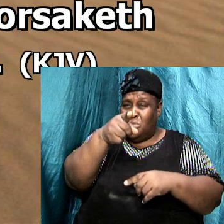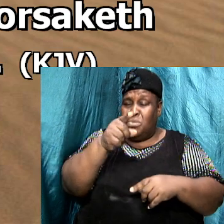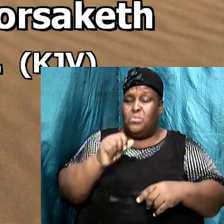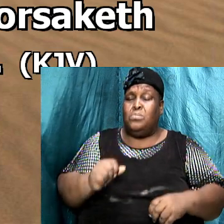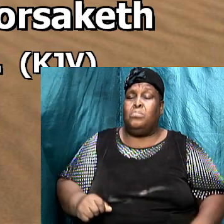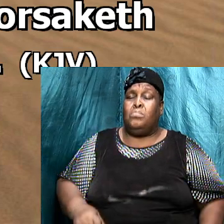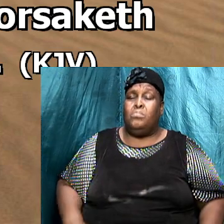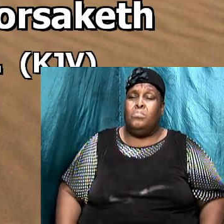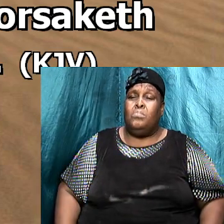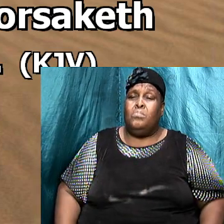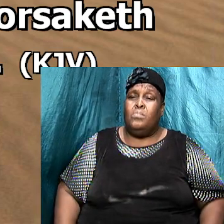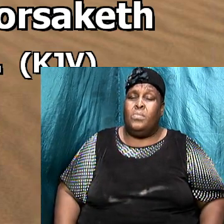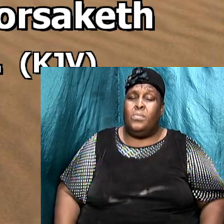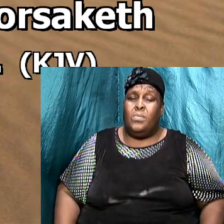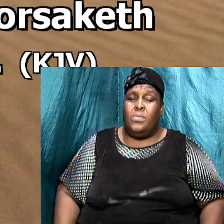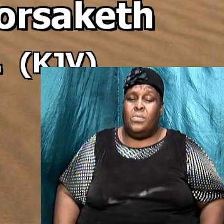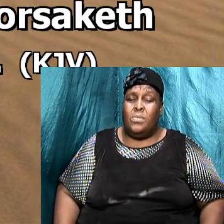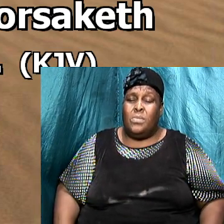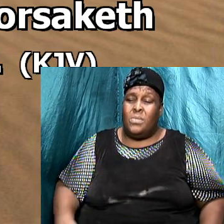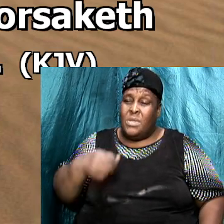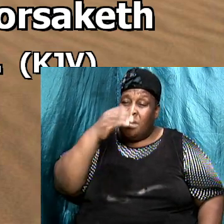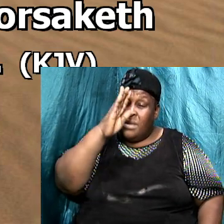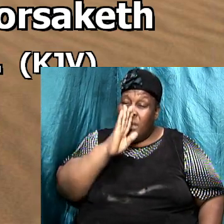God requires that we